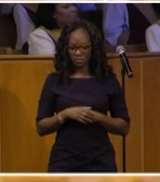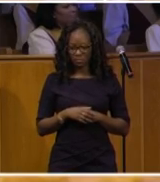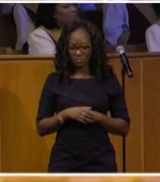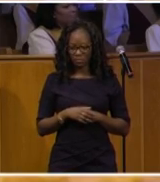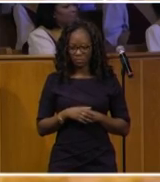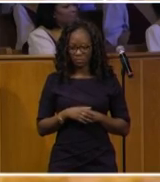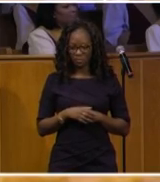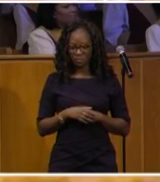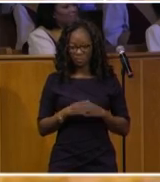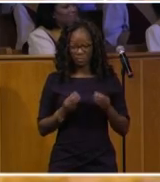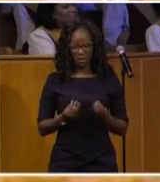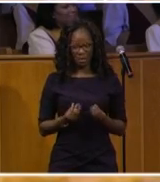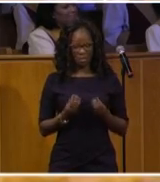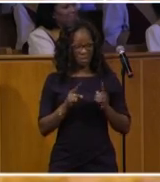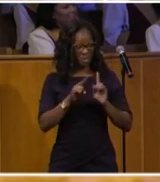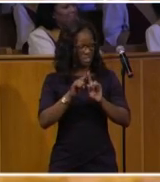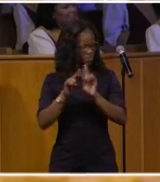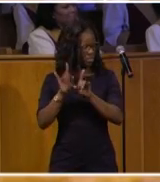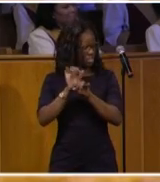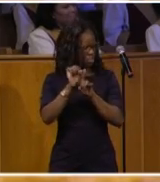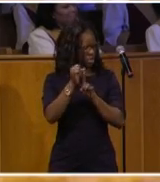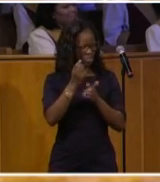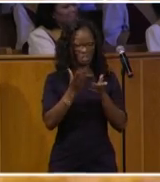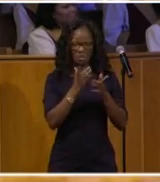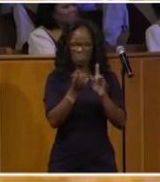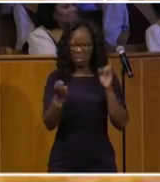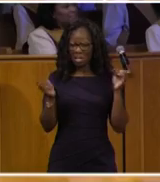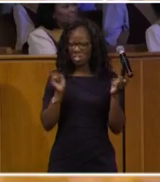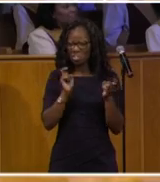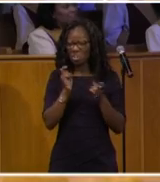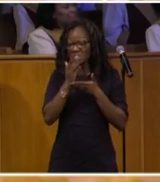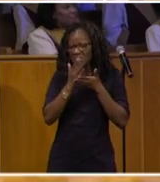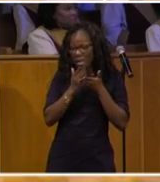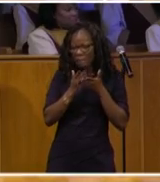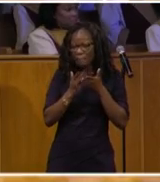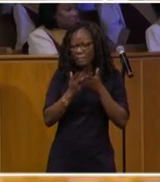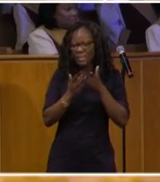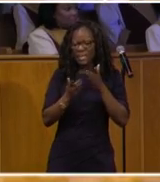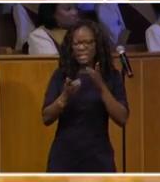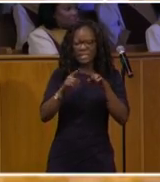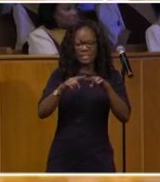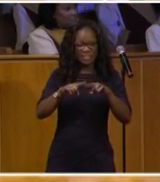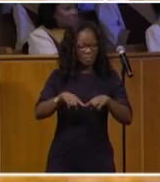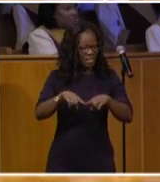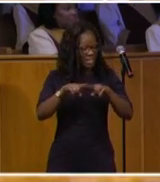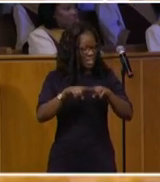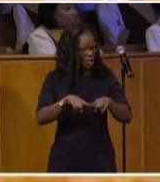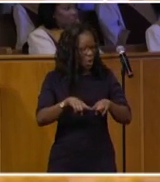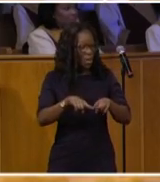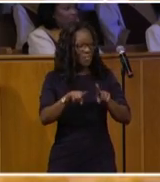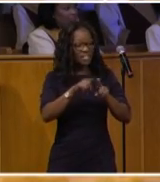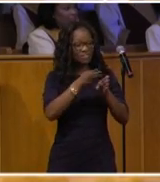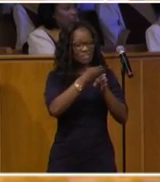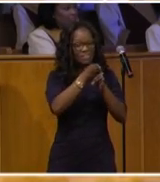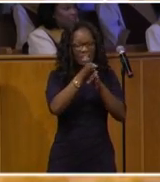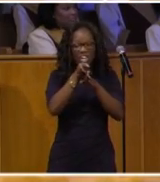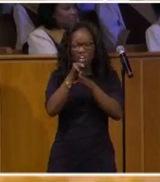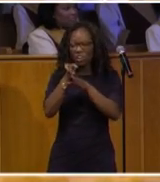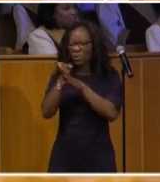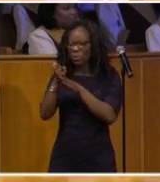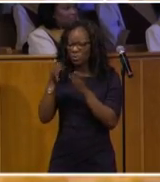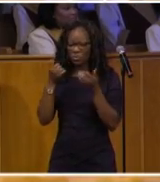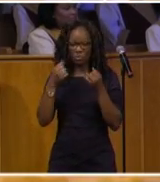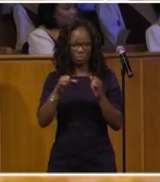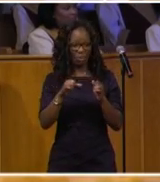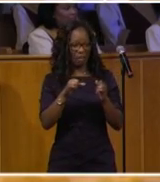In many cases, this might change a little depending on the field or the argument that you're trying to